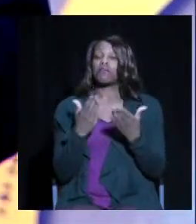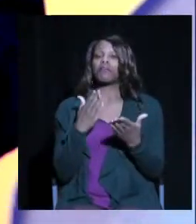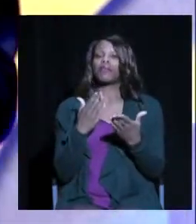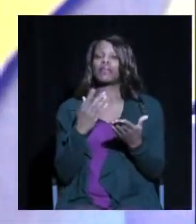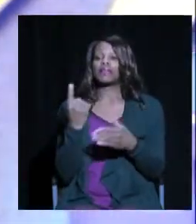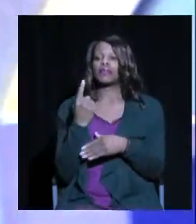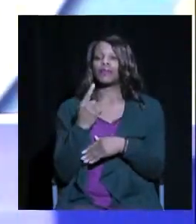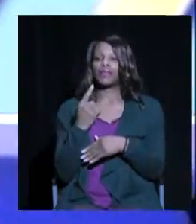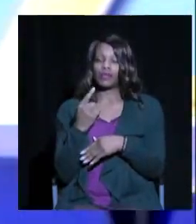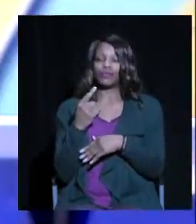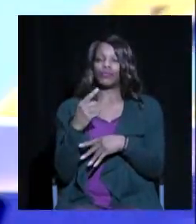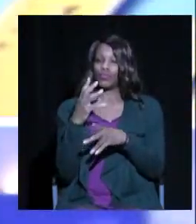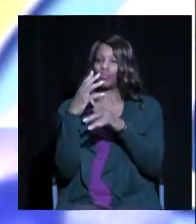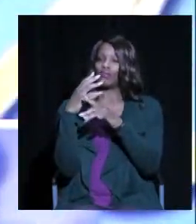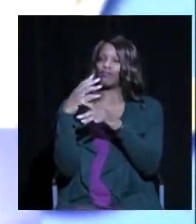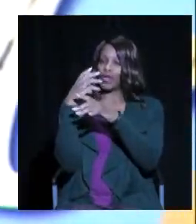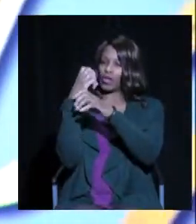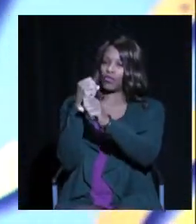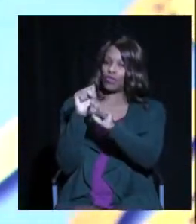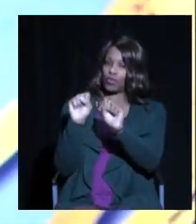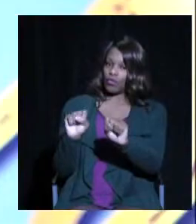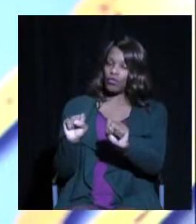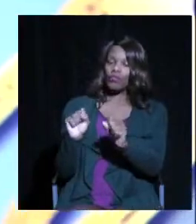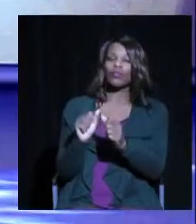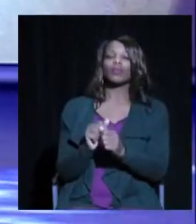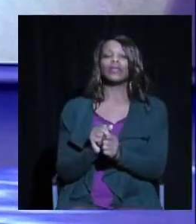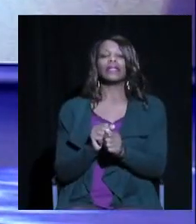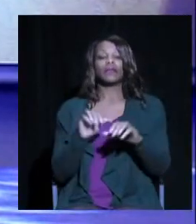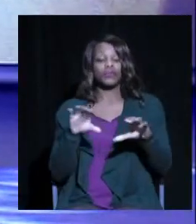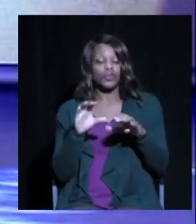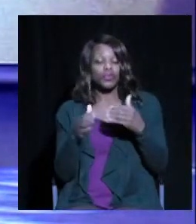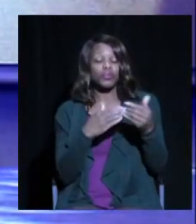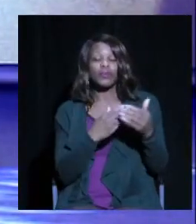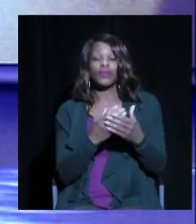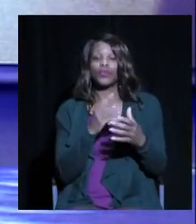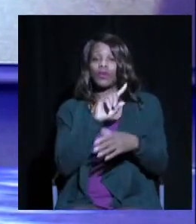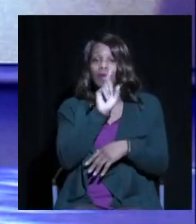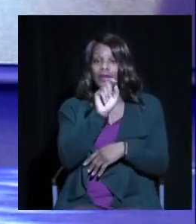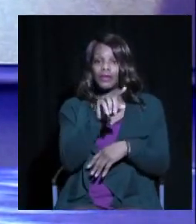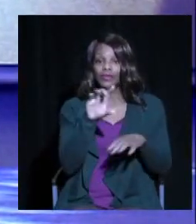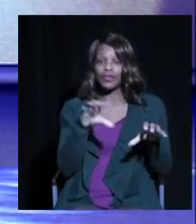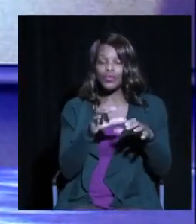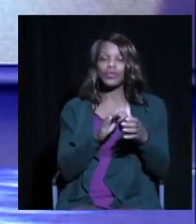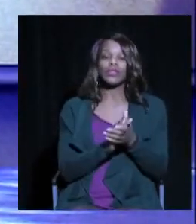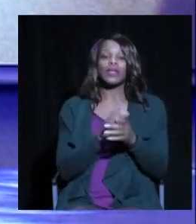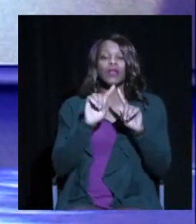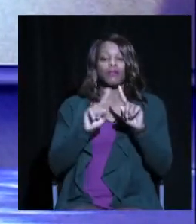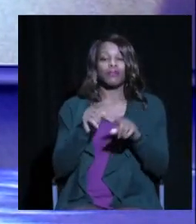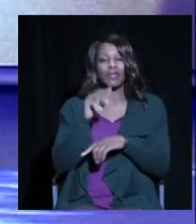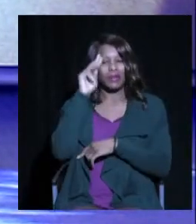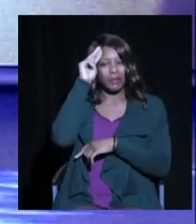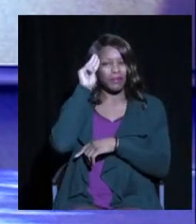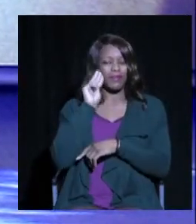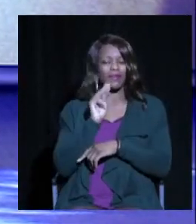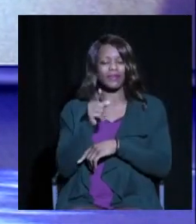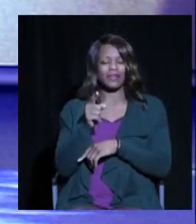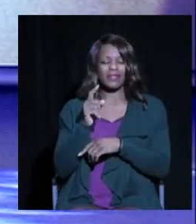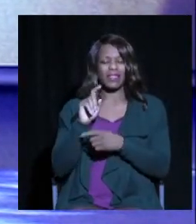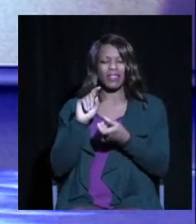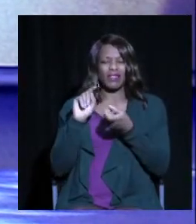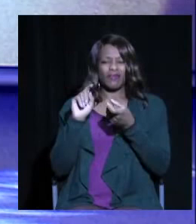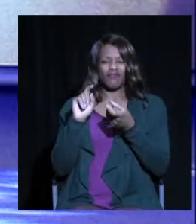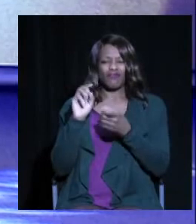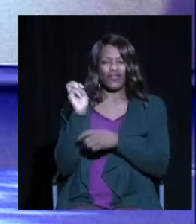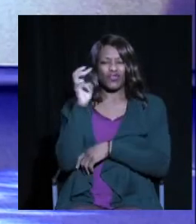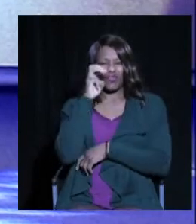been trustworthy. Maybe they've been someone who can do the job they've been asked to do. Well, Mary, of course, has this strange interaction when someone